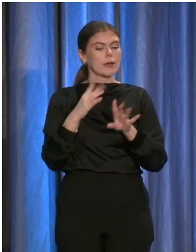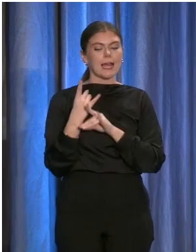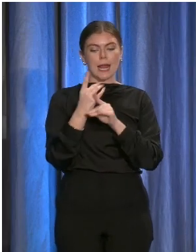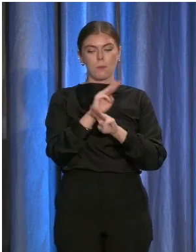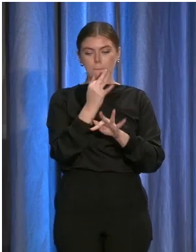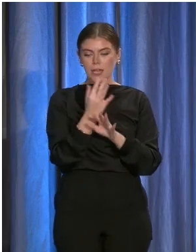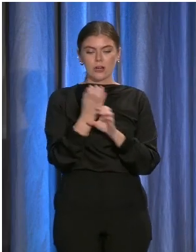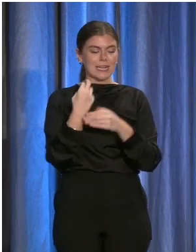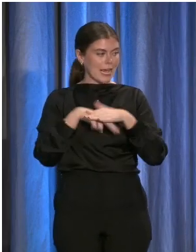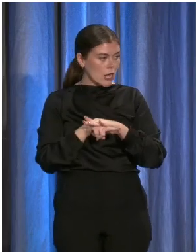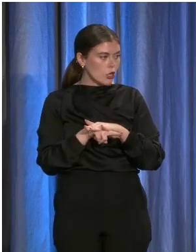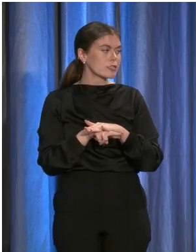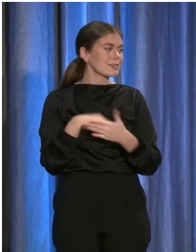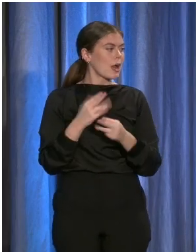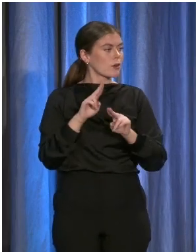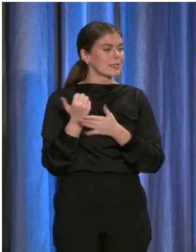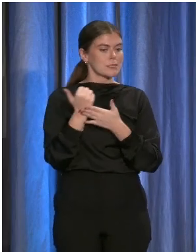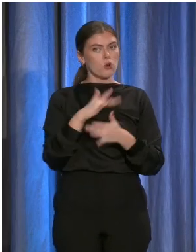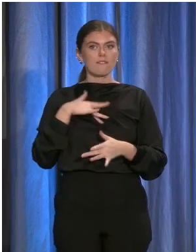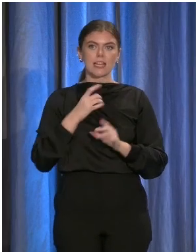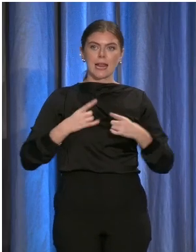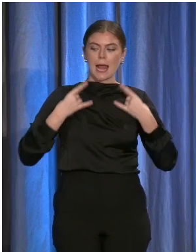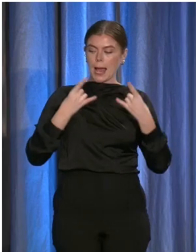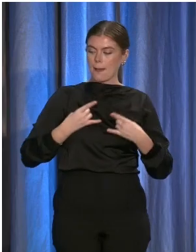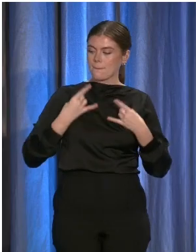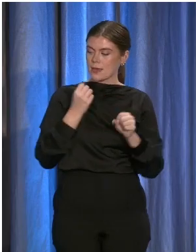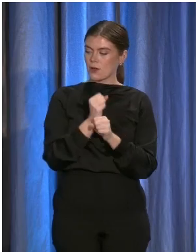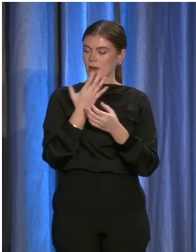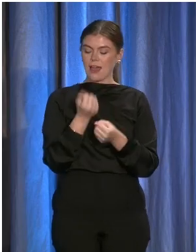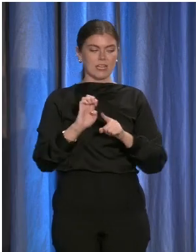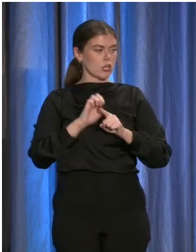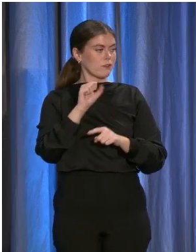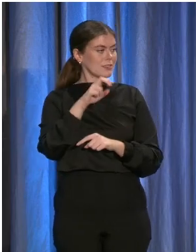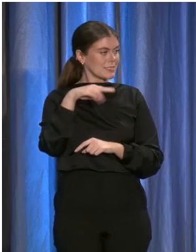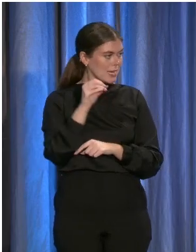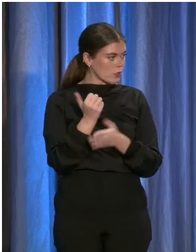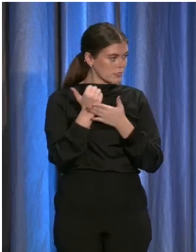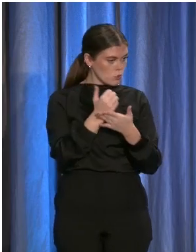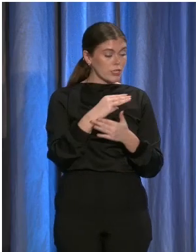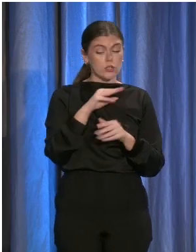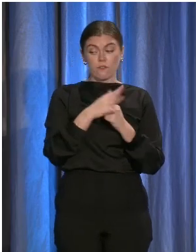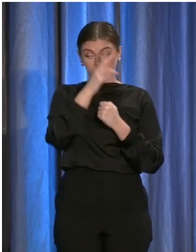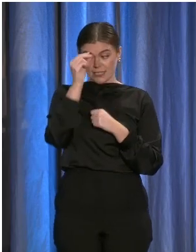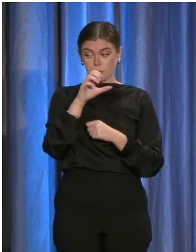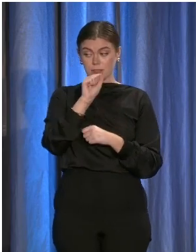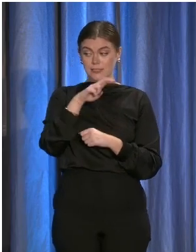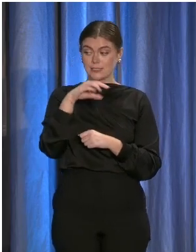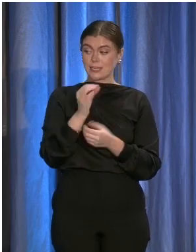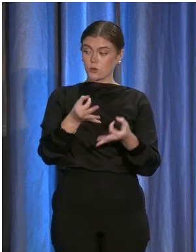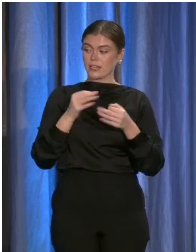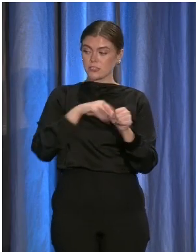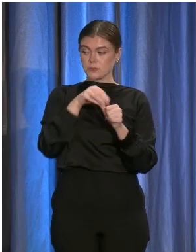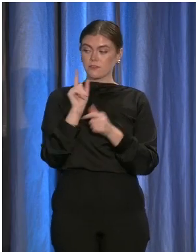carers and school staff feel happy about the CNO support. So, for example, the CNO gave me specific advice on the